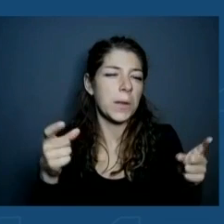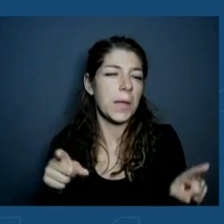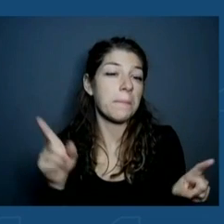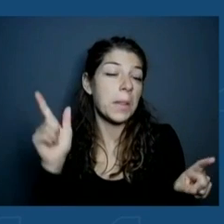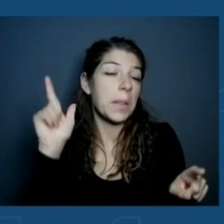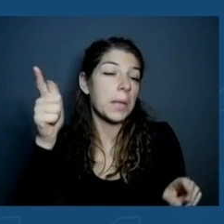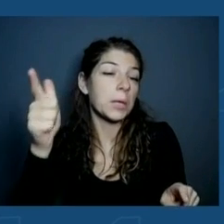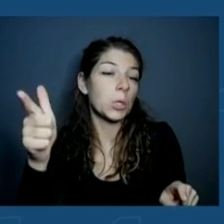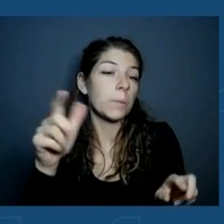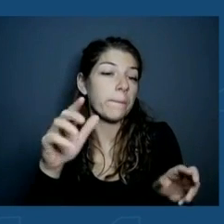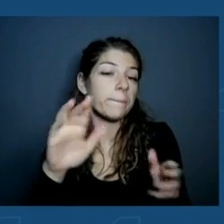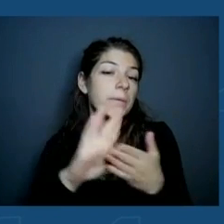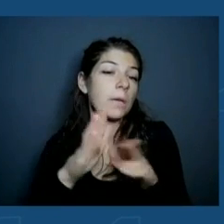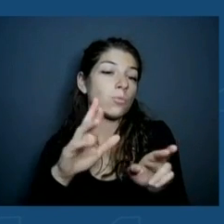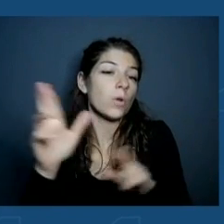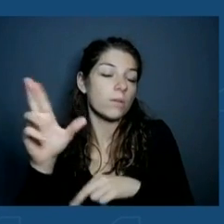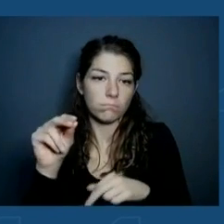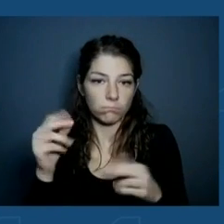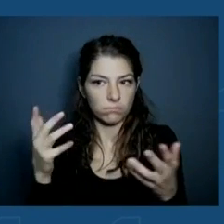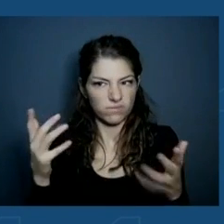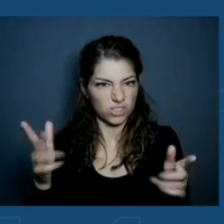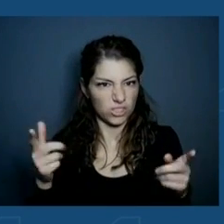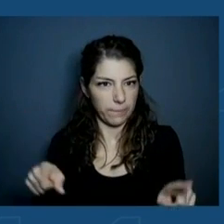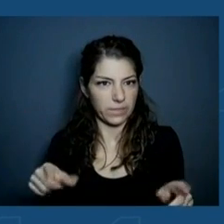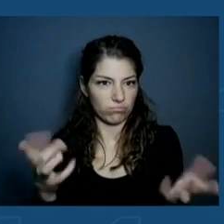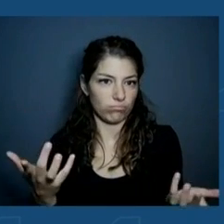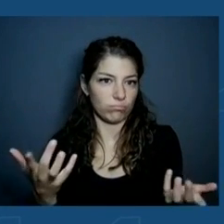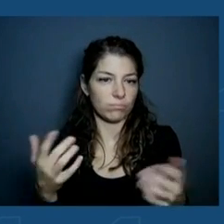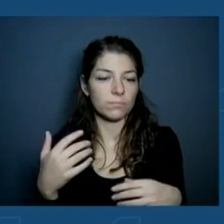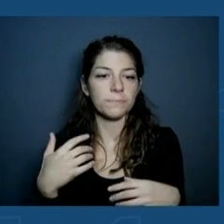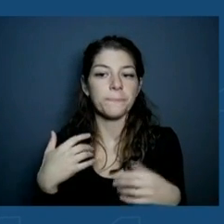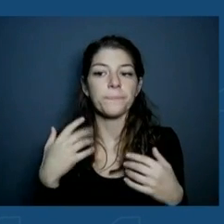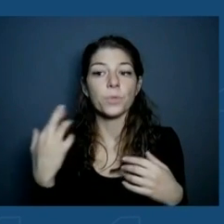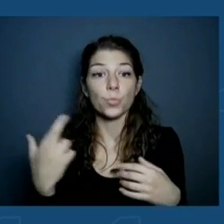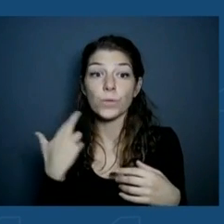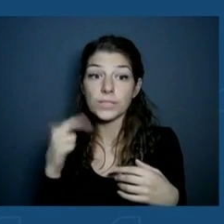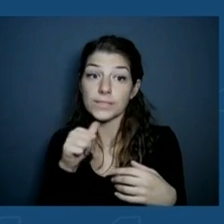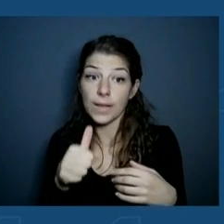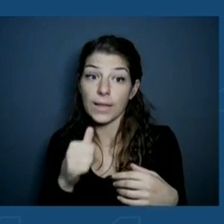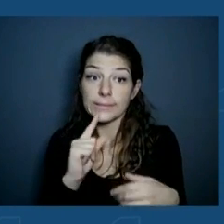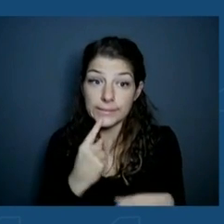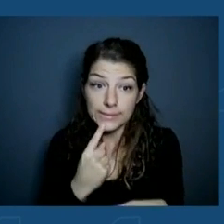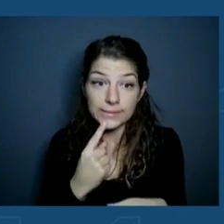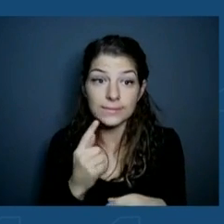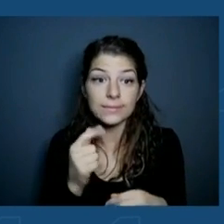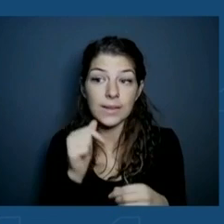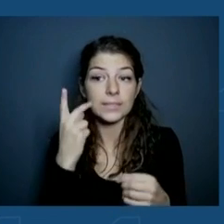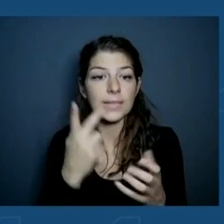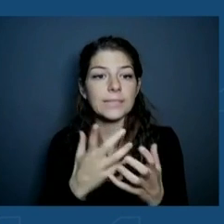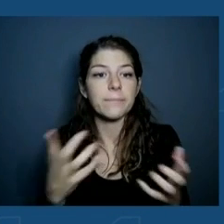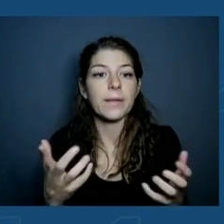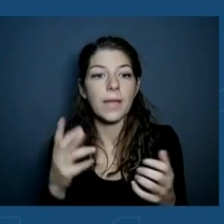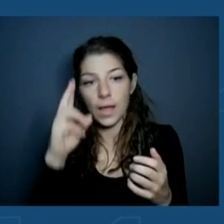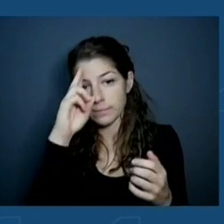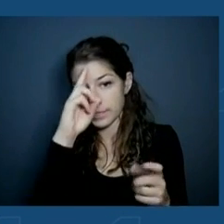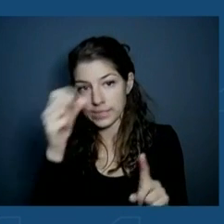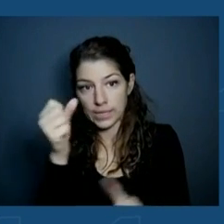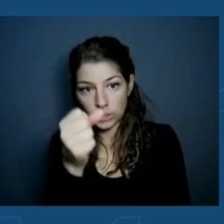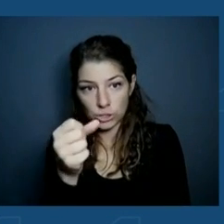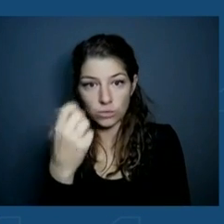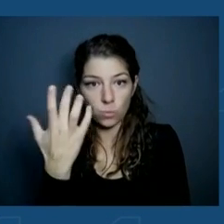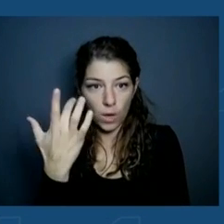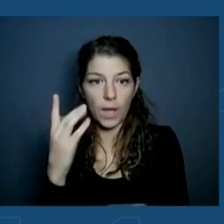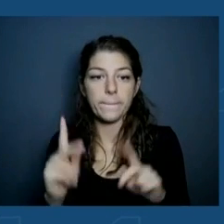get ready. It has come back. Now, the reason it's not severe, we're not going to see as many hospitalizations, we believe, is because